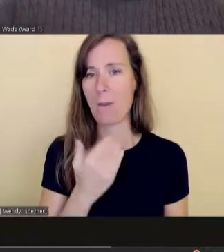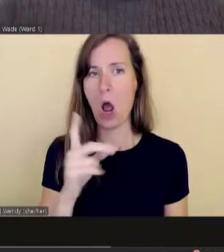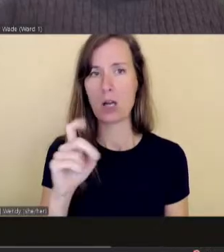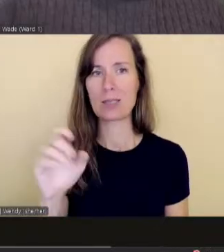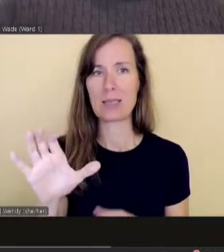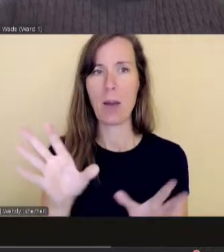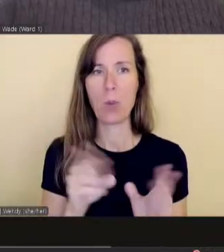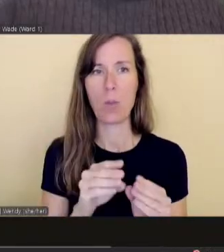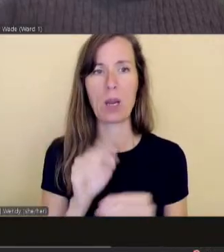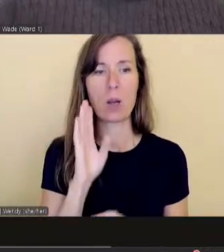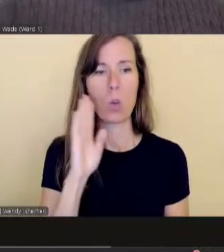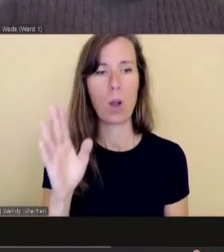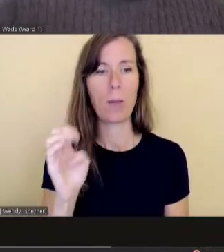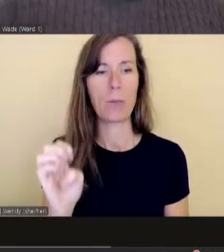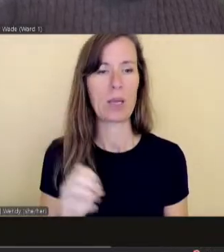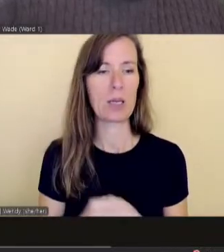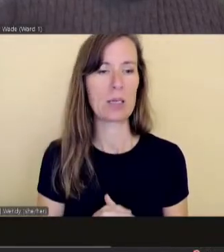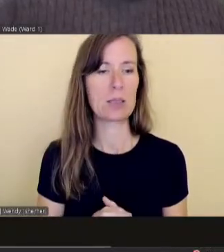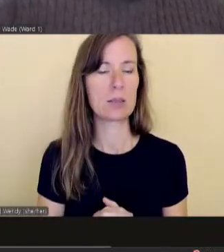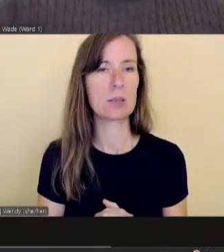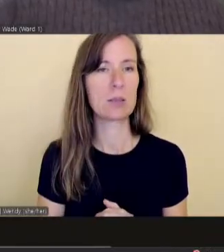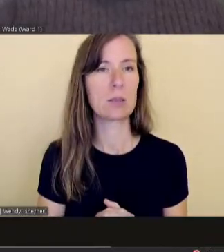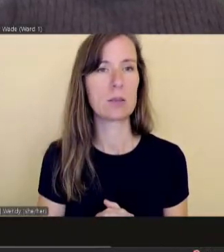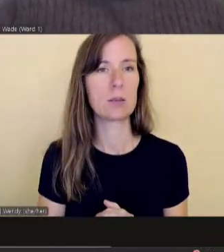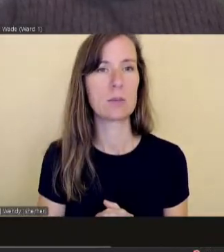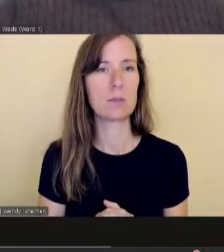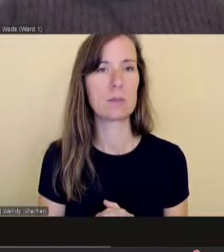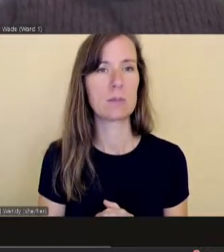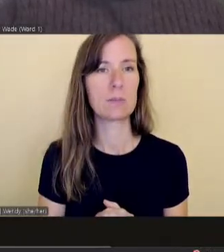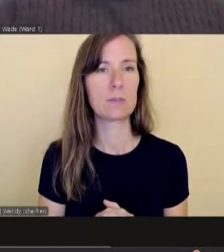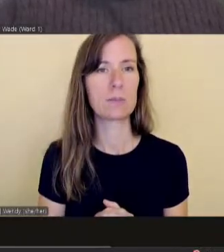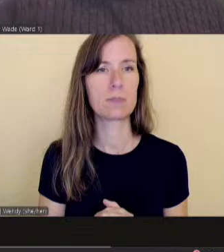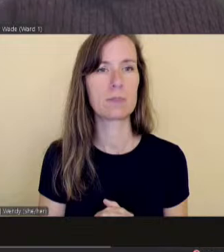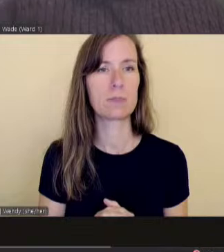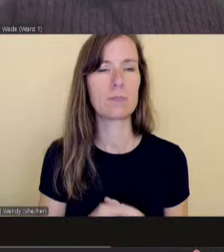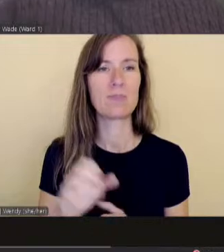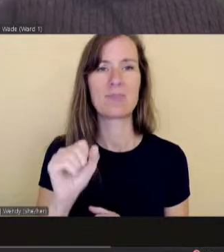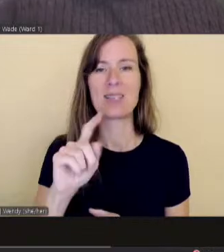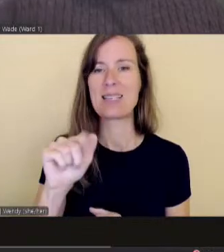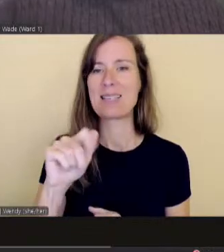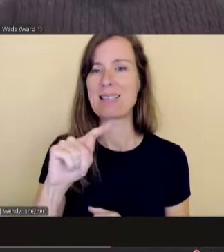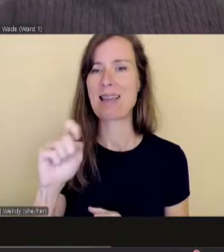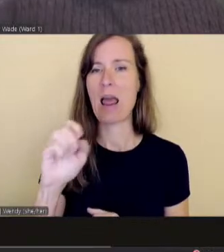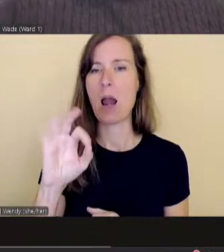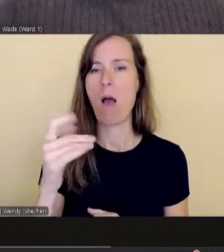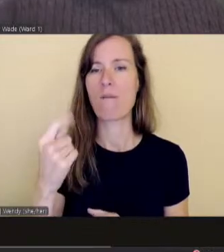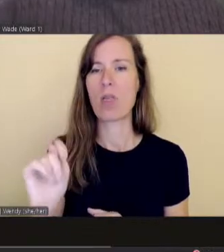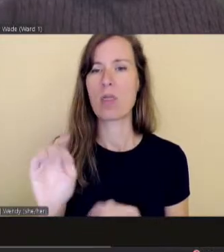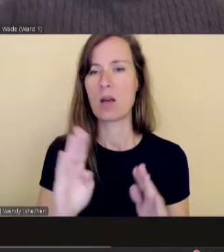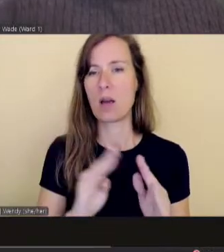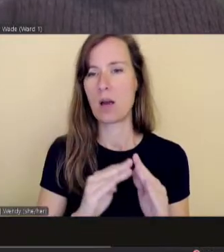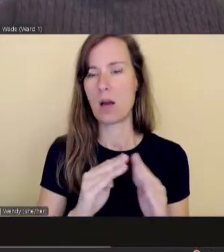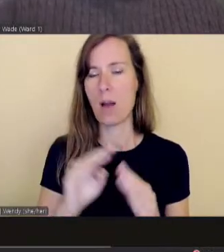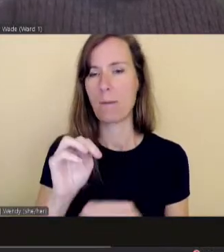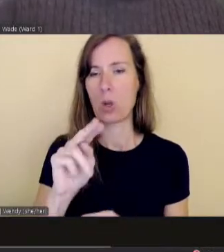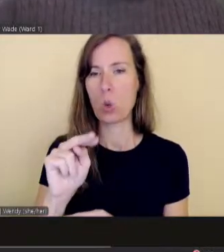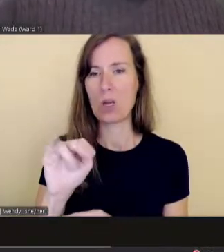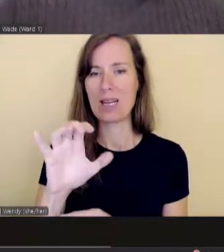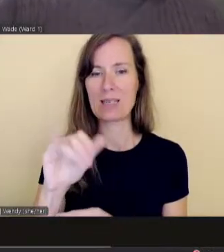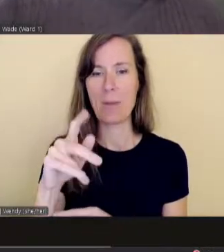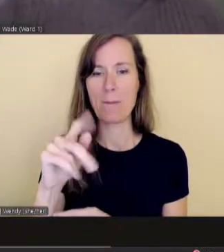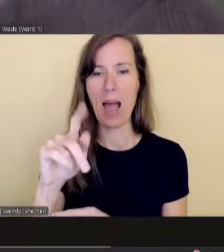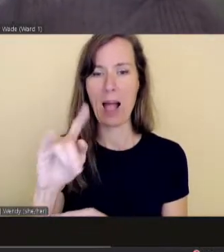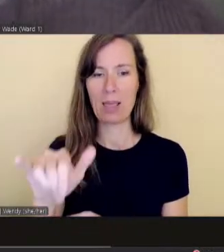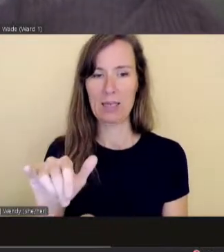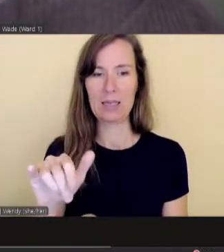So just as a note there, the state of the municipality is scheduled for December the 4th